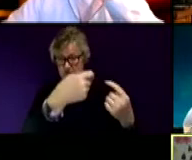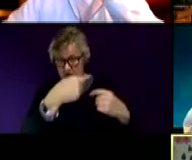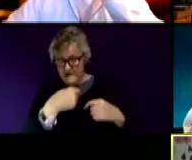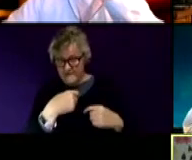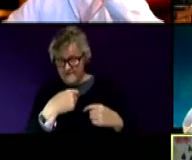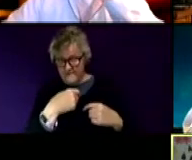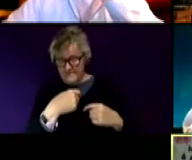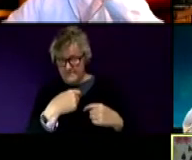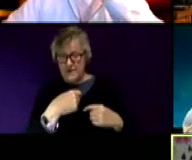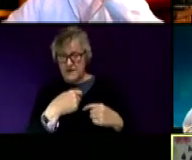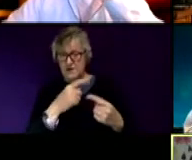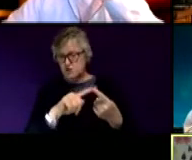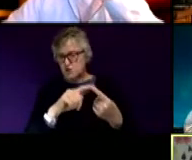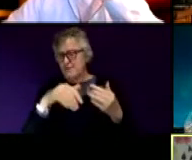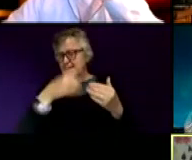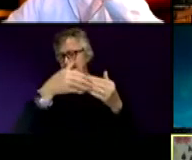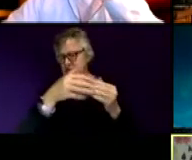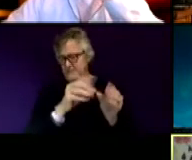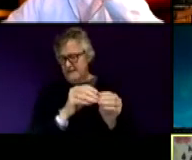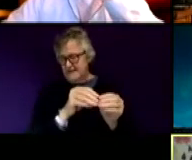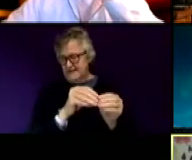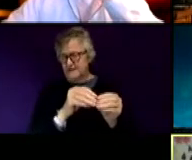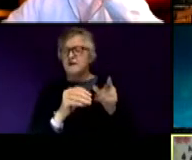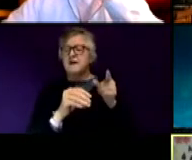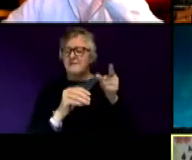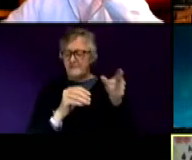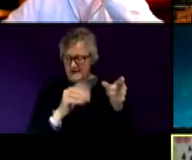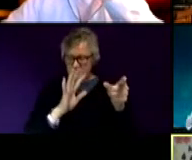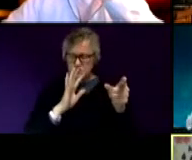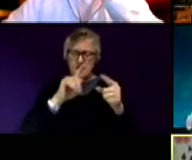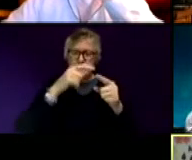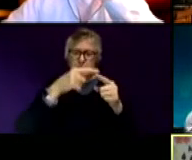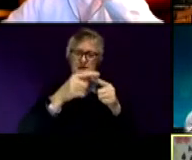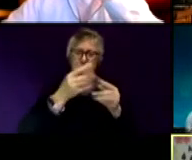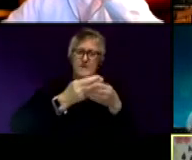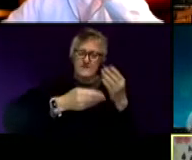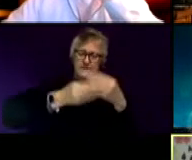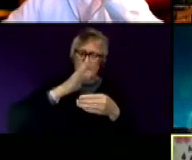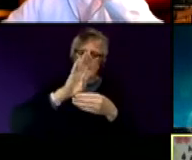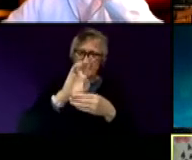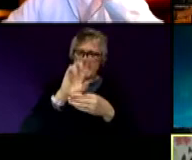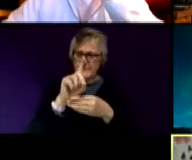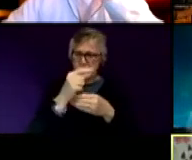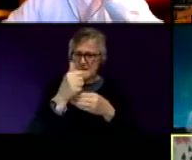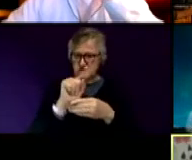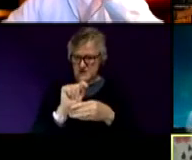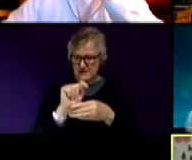to the next meeting to talk about the budget. And I heard Barbara thought that was a great idea.